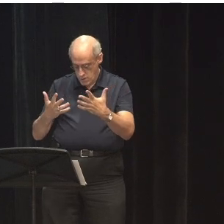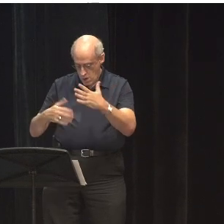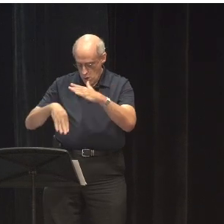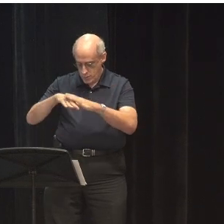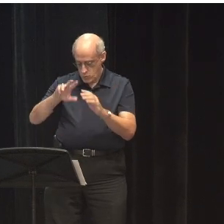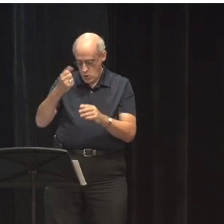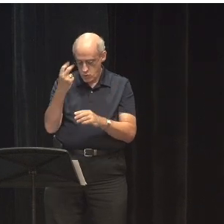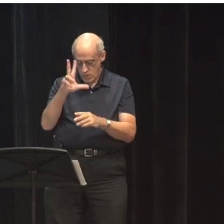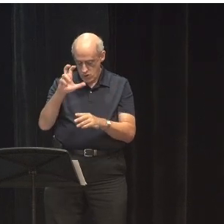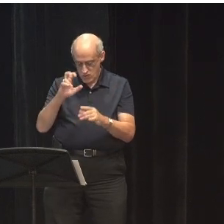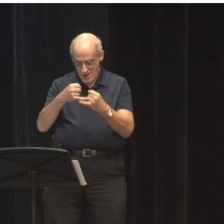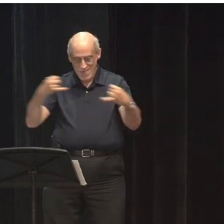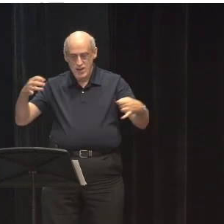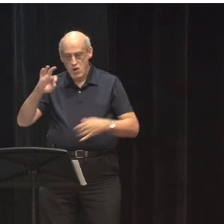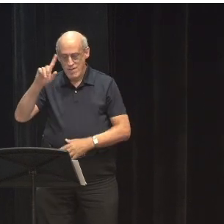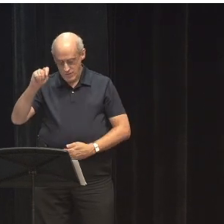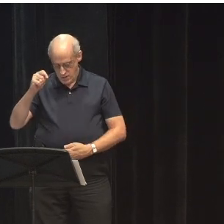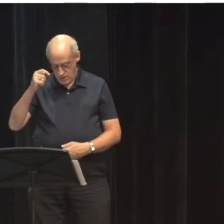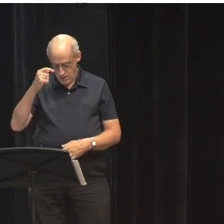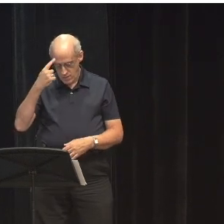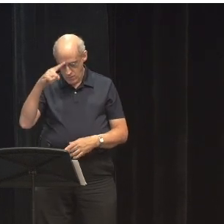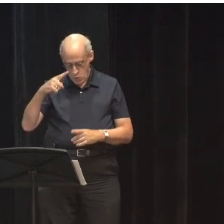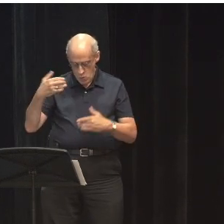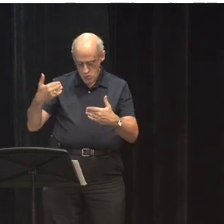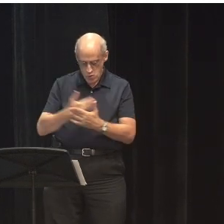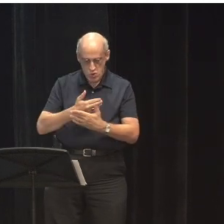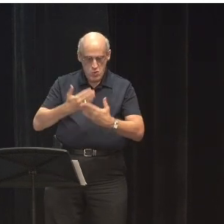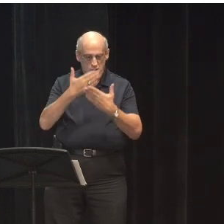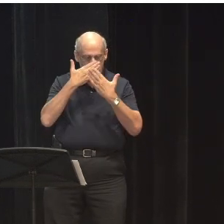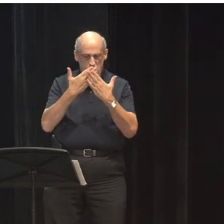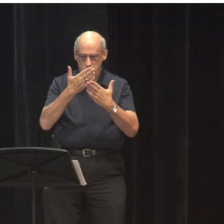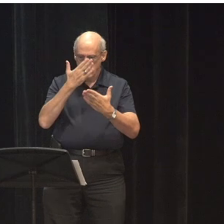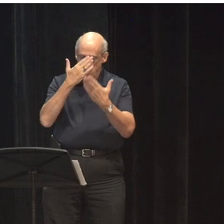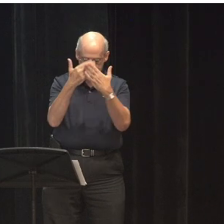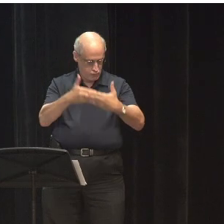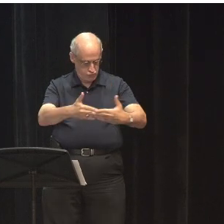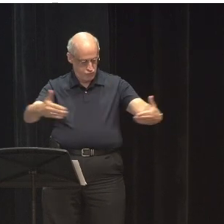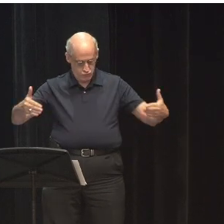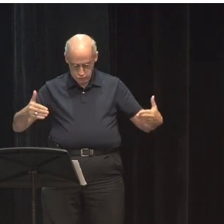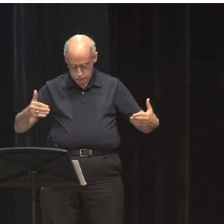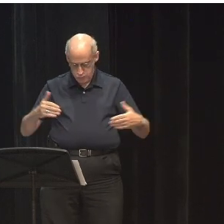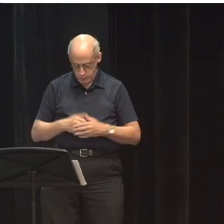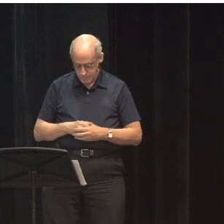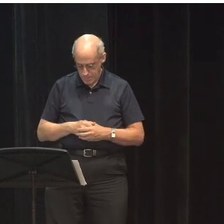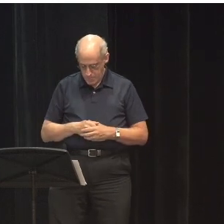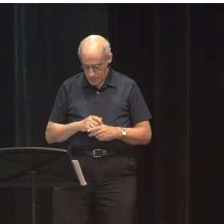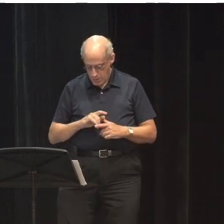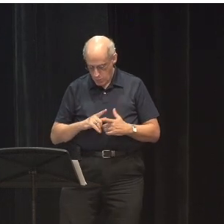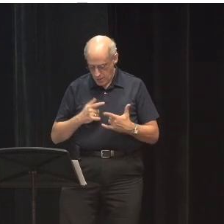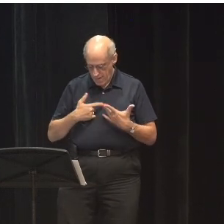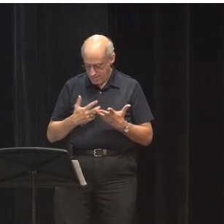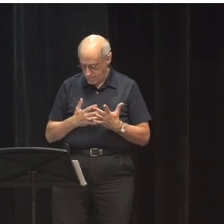about the fifth of a mile of environmental benefits and enhancements within the ecological or the aquatic